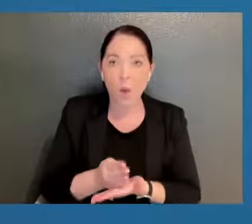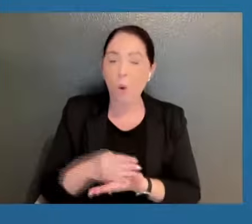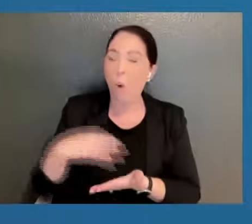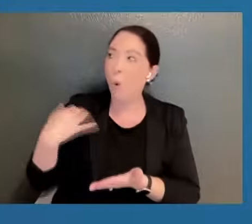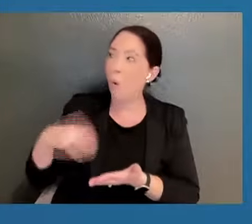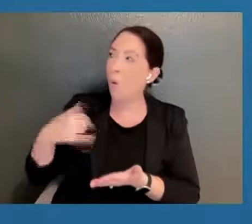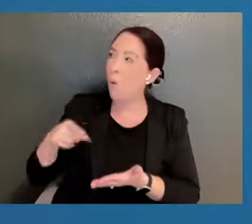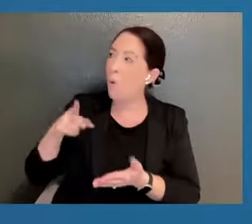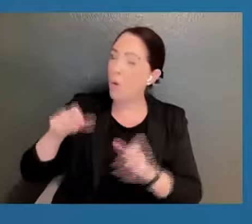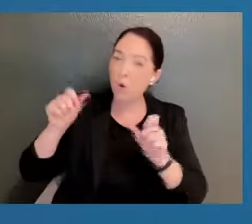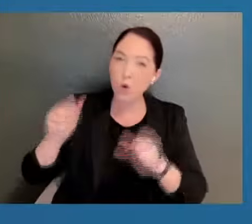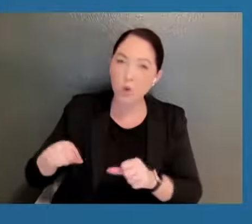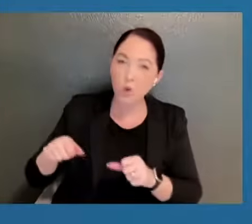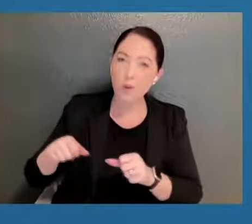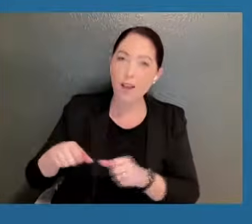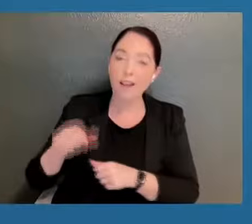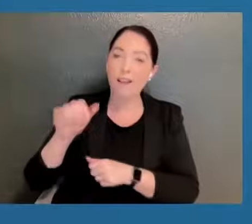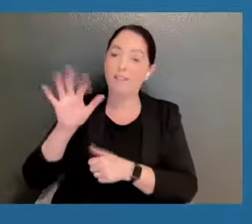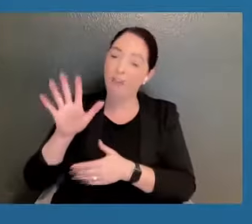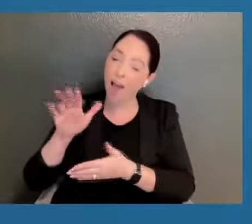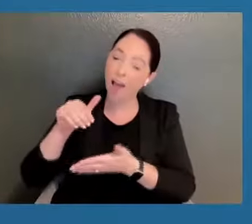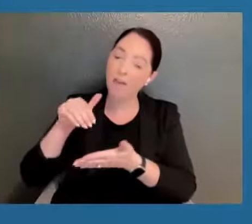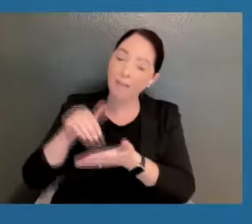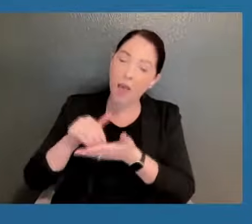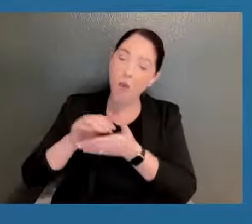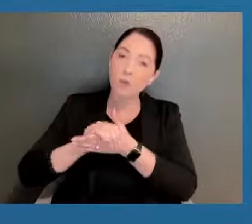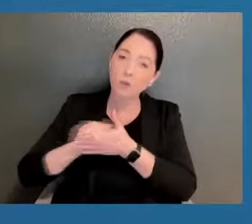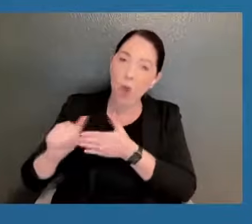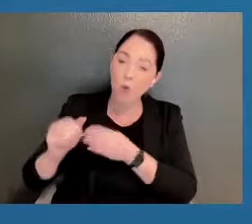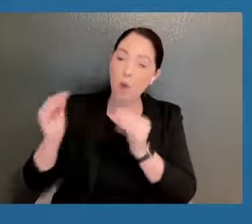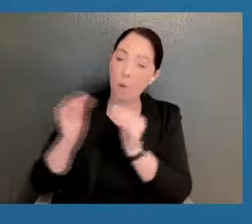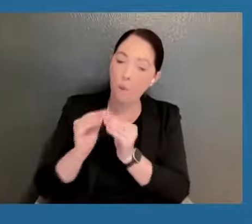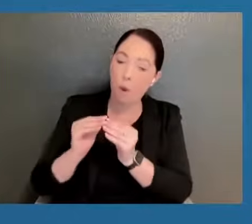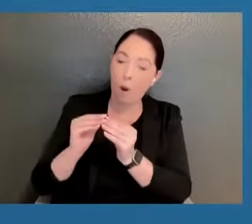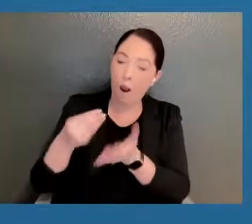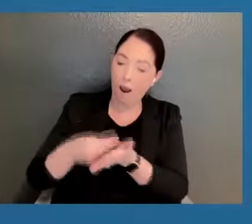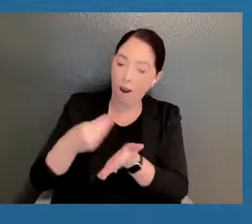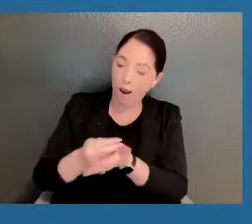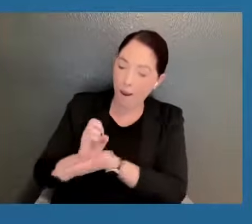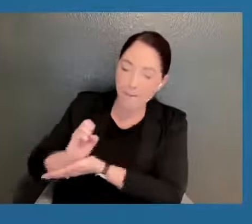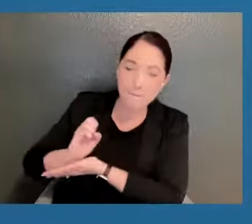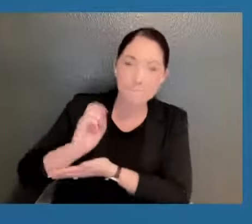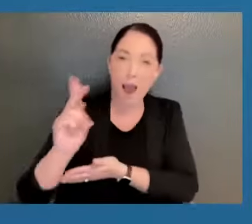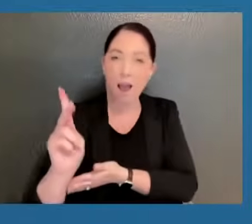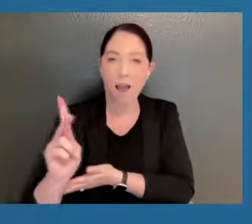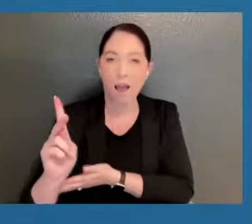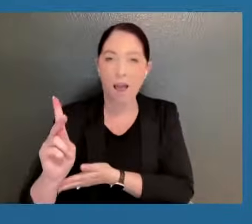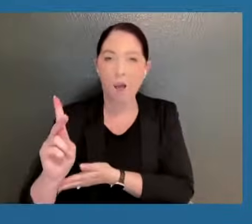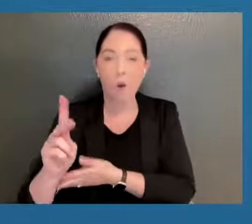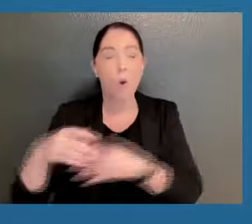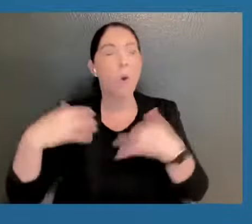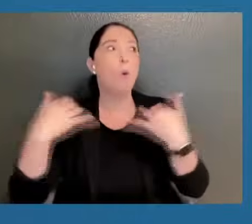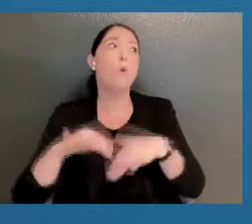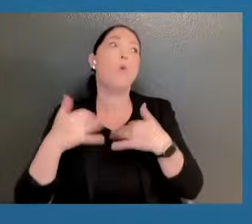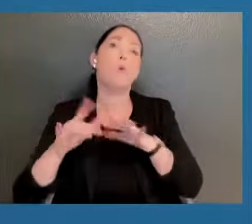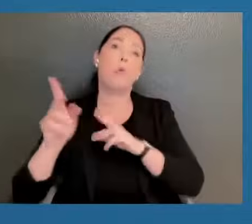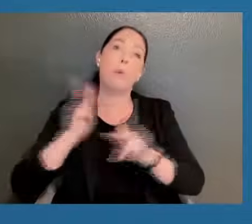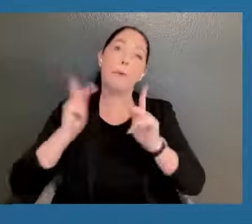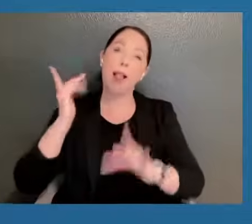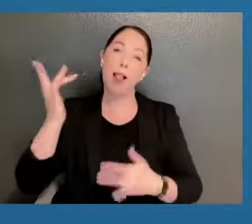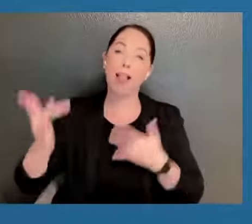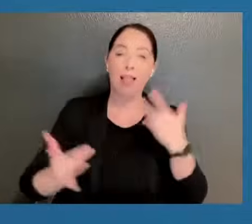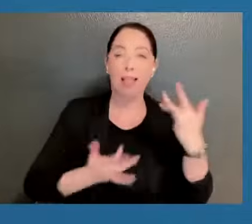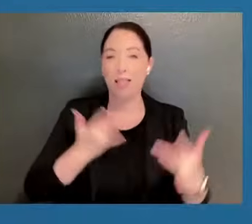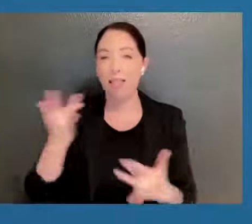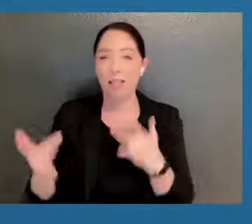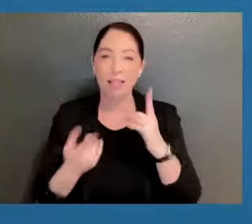of $5,000 more in your pocket. That is something that people get excited about.